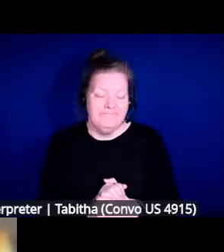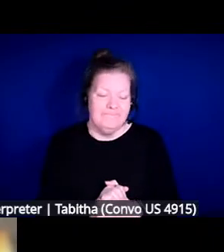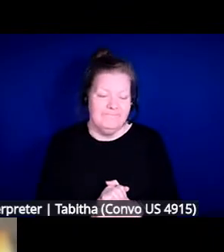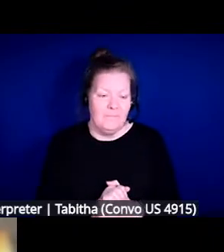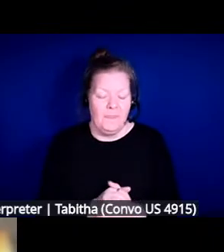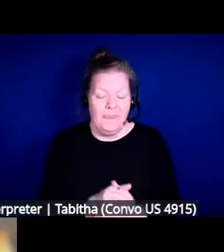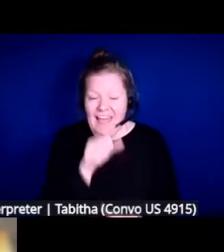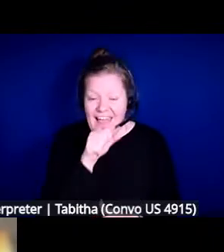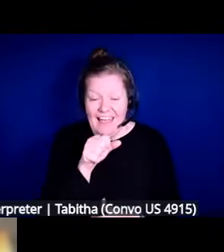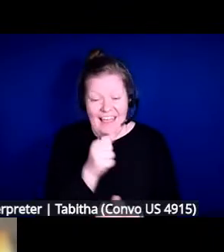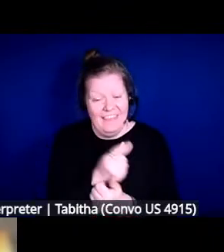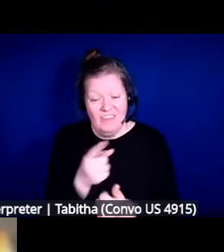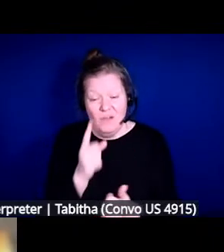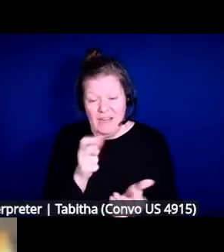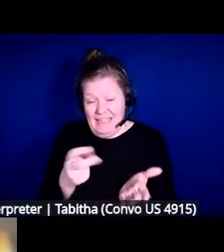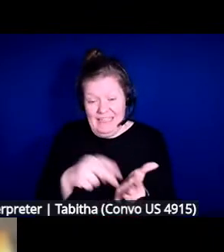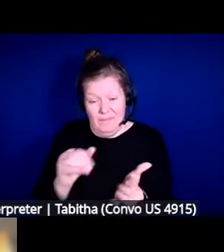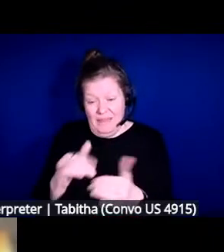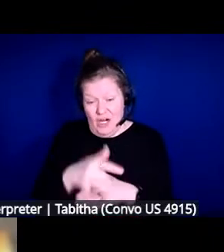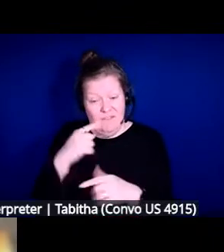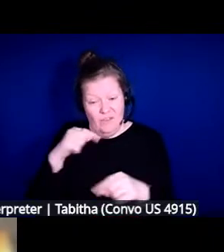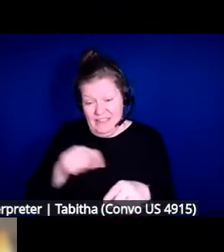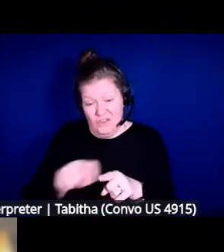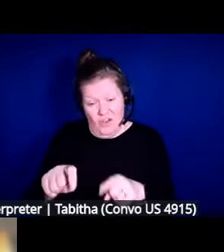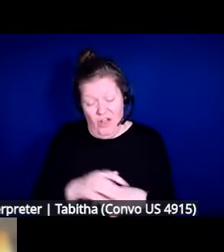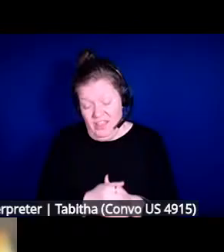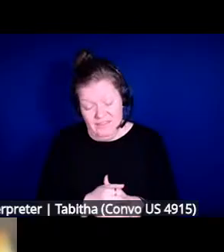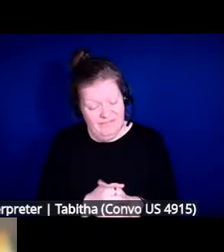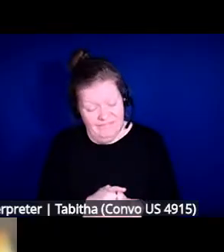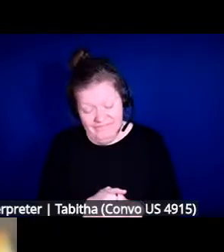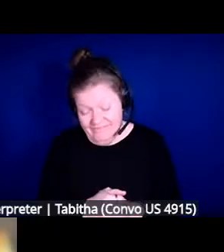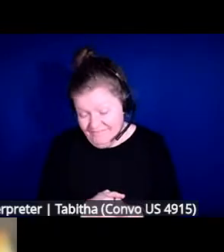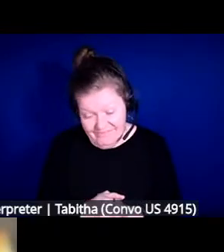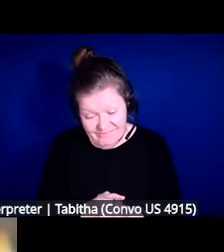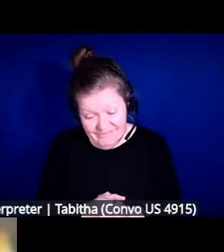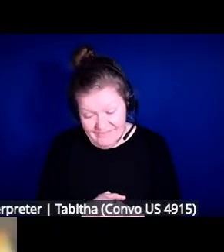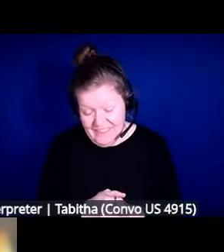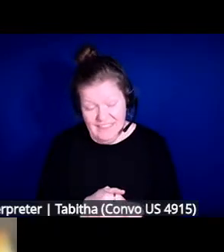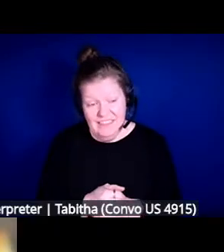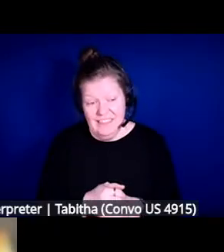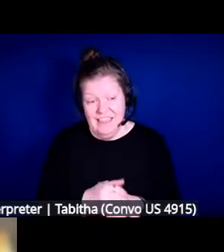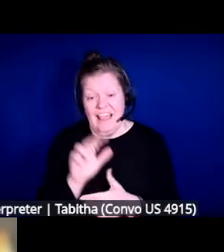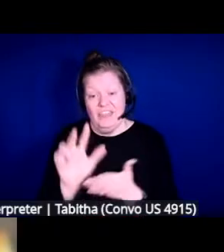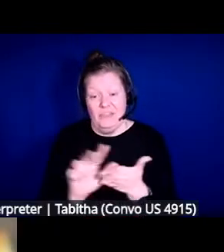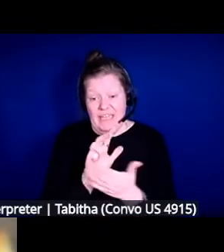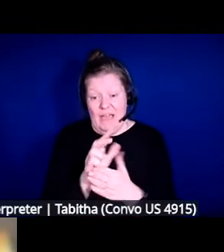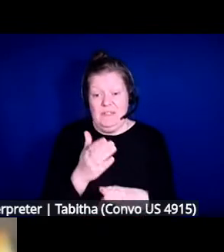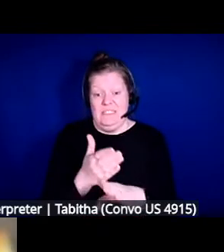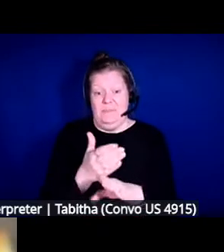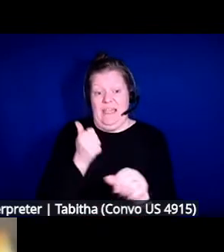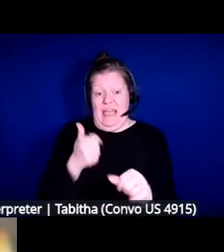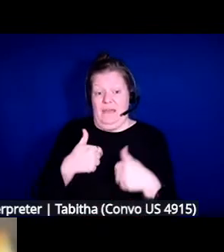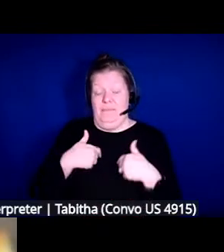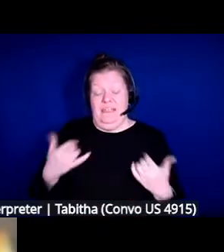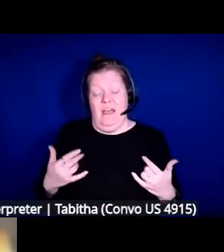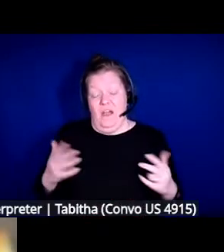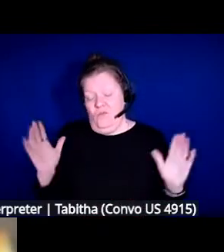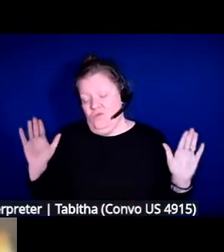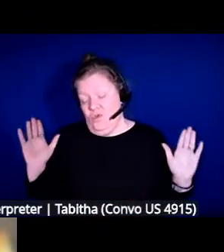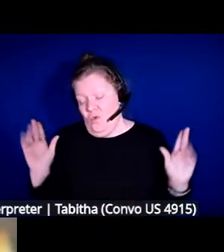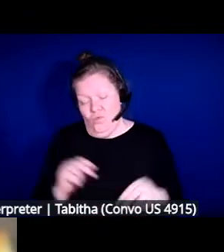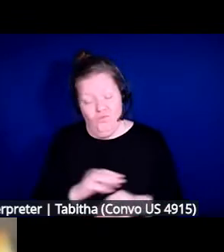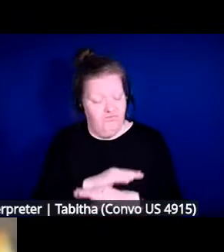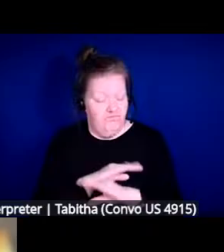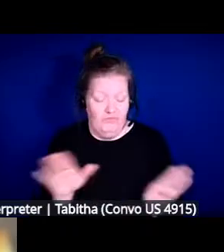I love y'all, but I ain't getting up that early for this call. And they are 3 hours behind me now, and I'm no.